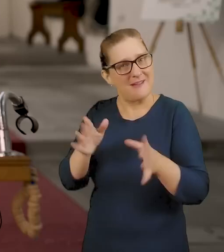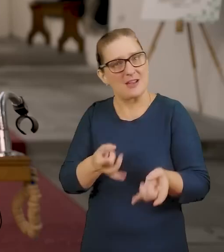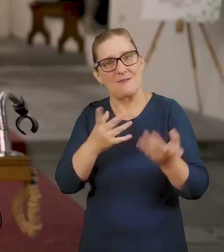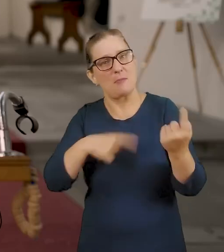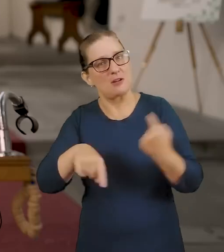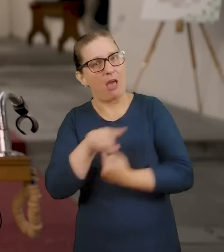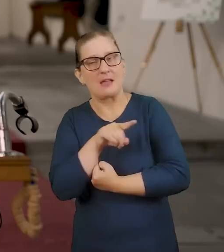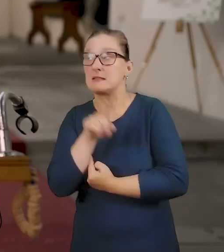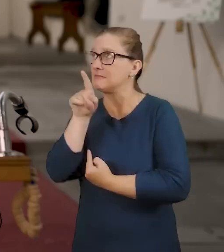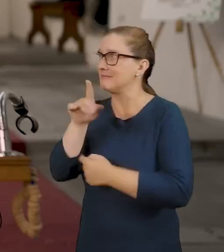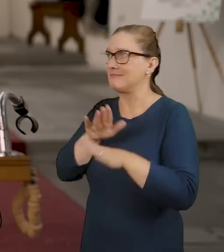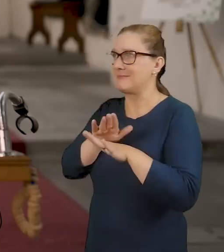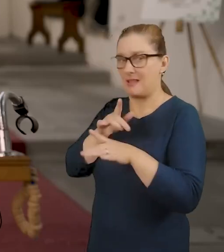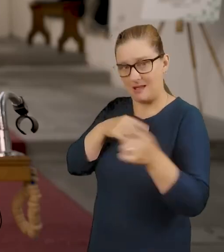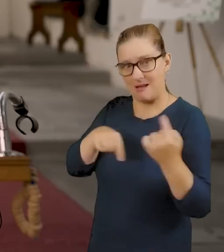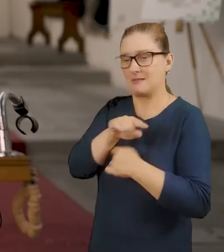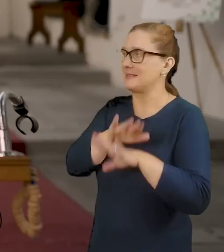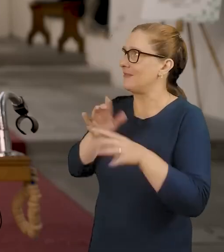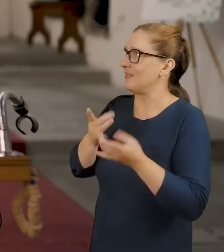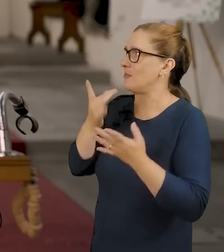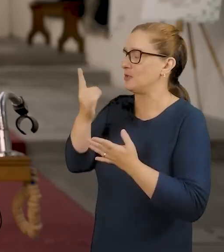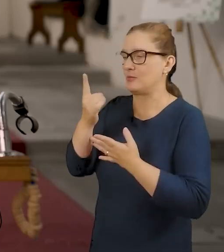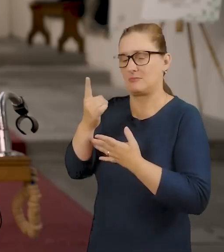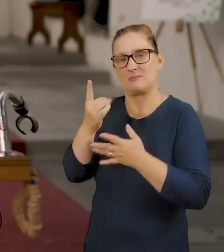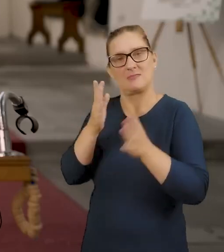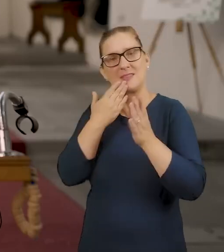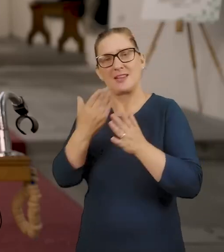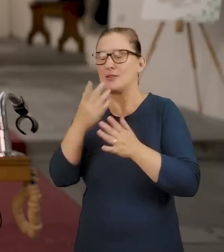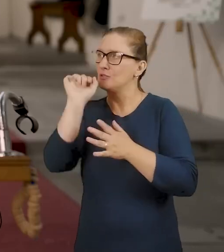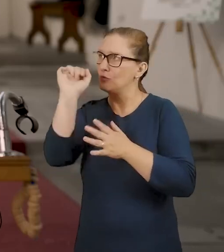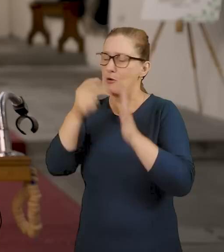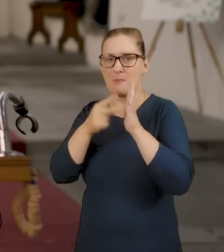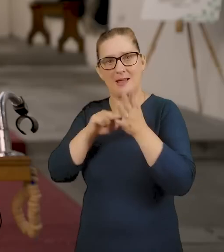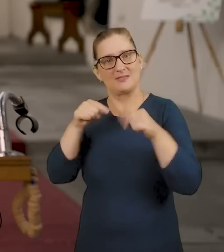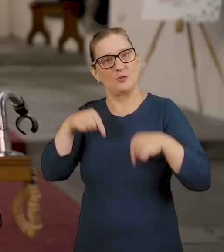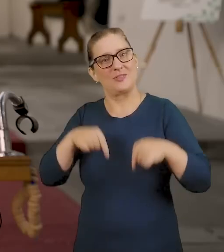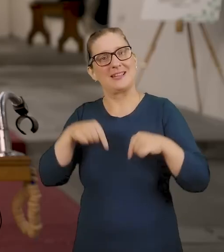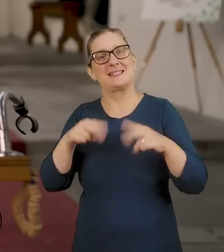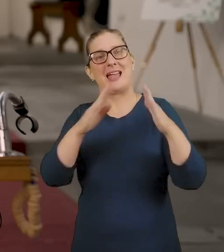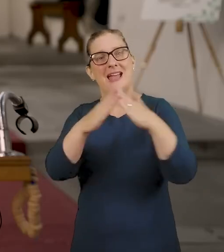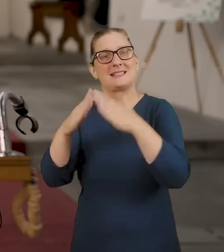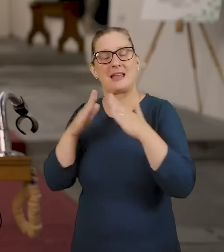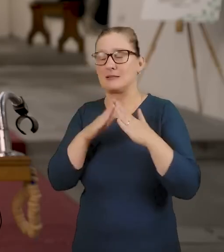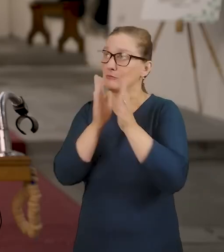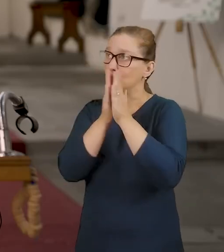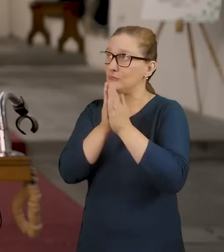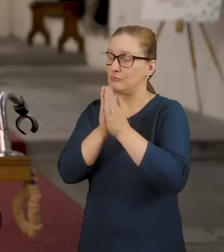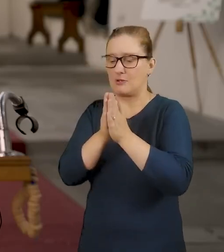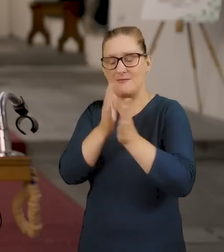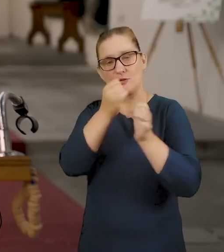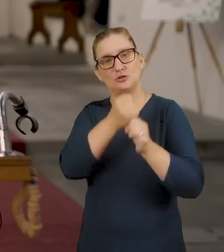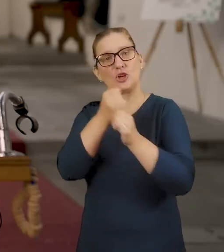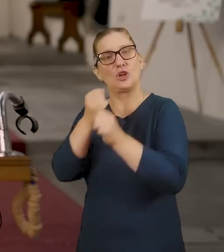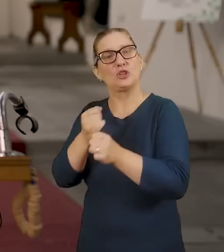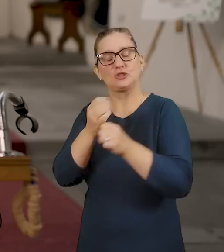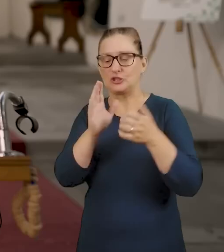Let us never give up on you and the plans you have for the St. Helier estate. We ask that you continue to fill our leaders at St.